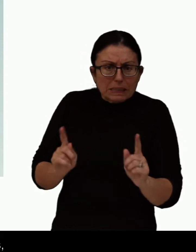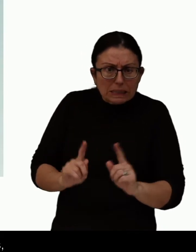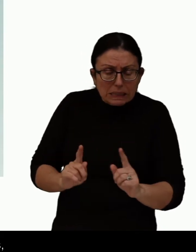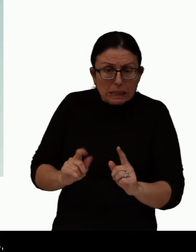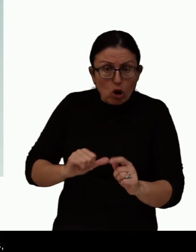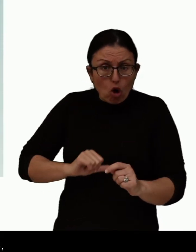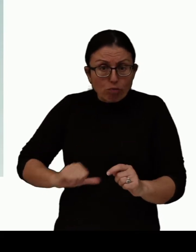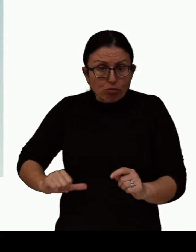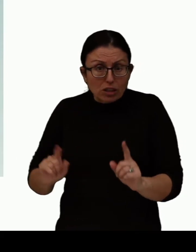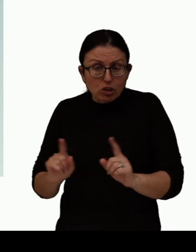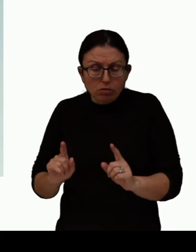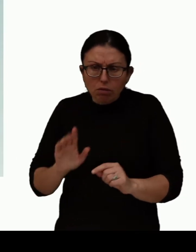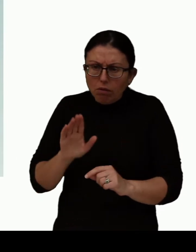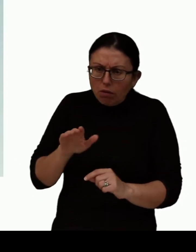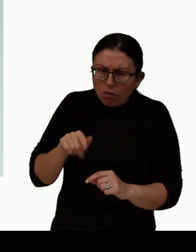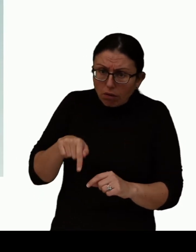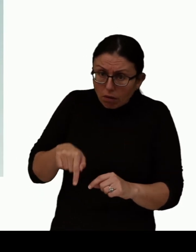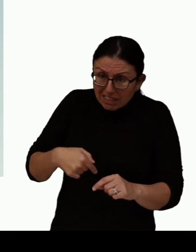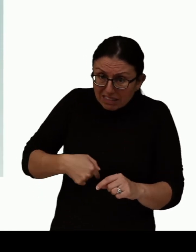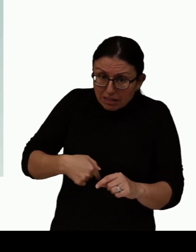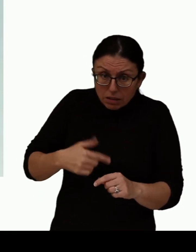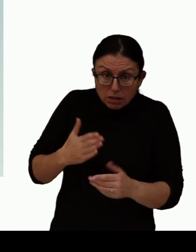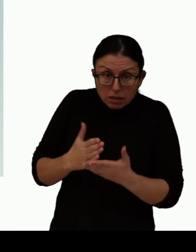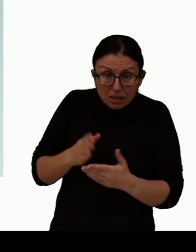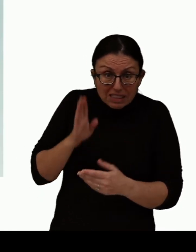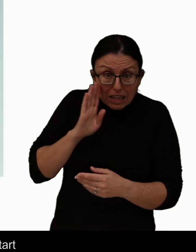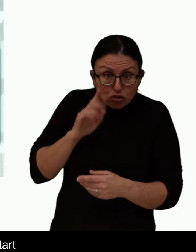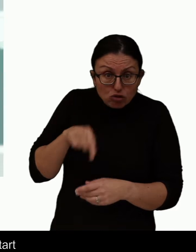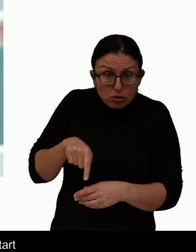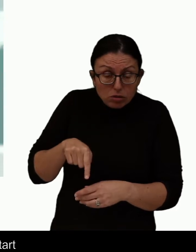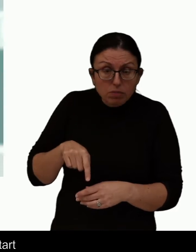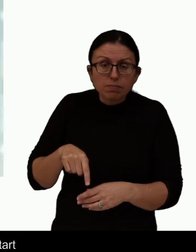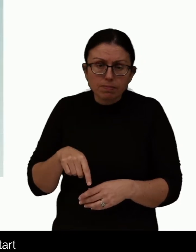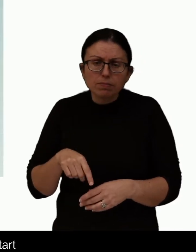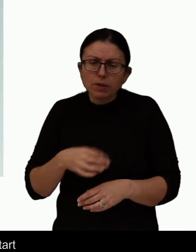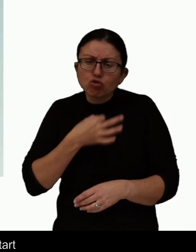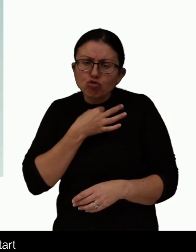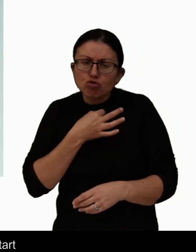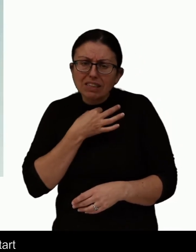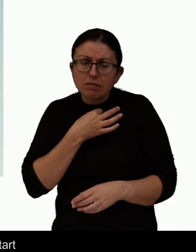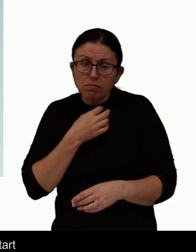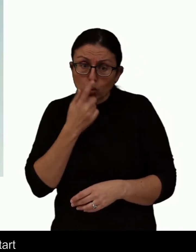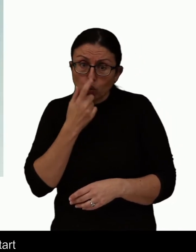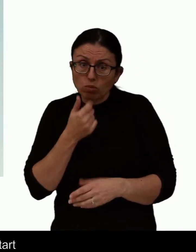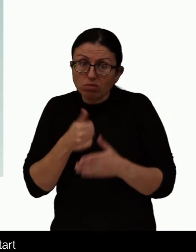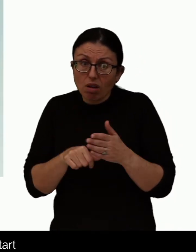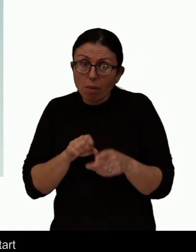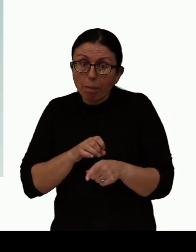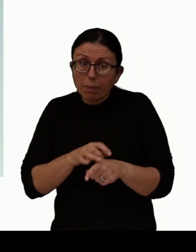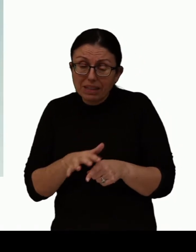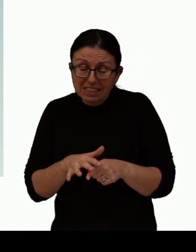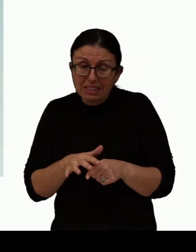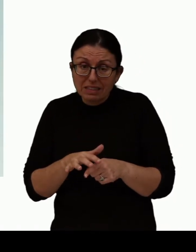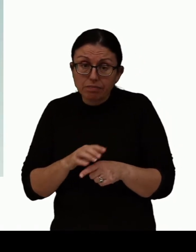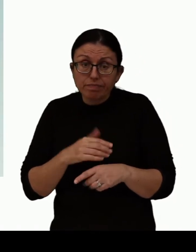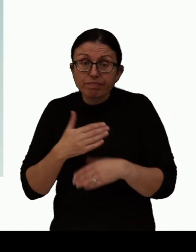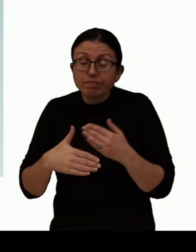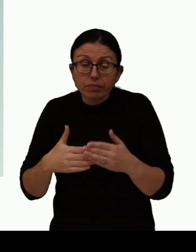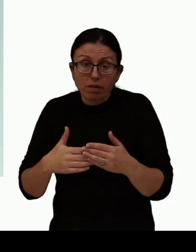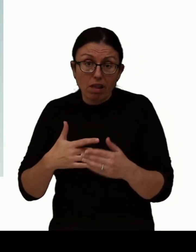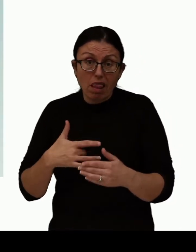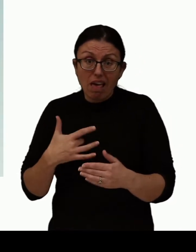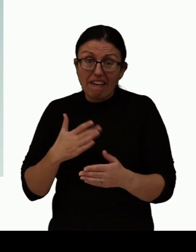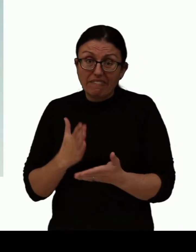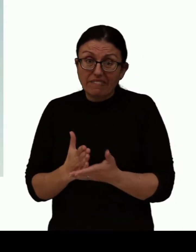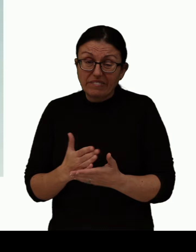an operation. Is the aneurysm dangerous? There is a risk that it could start bleeding, and if that happened, it is